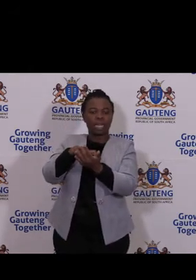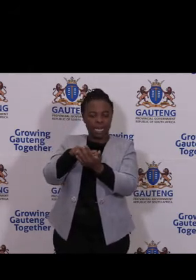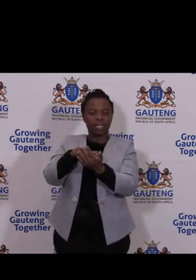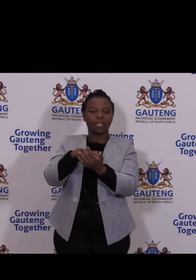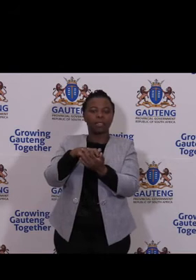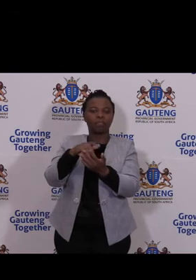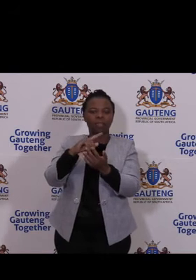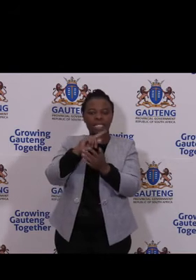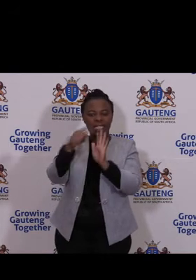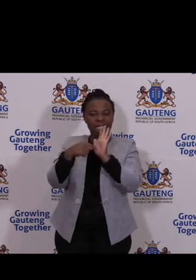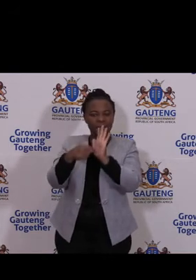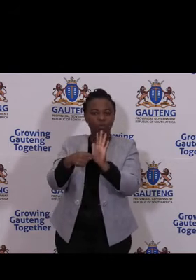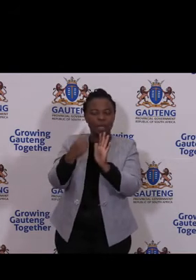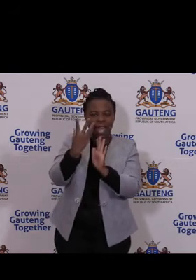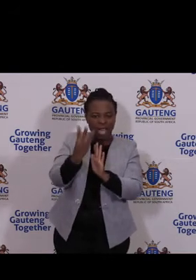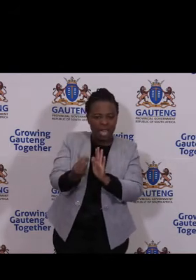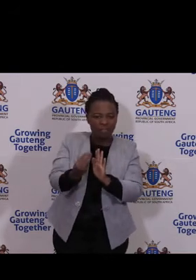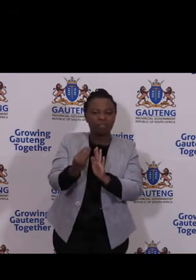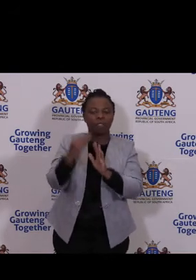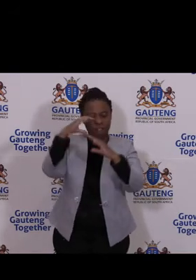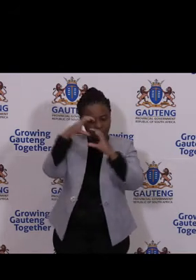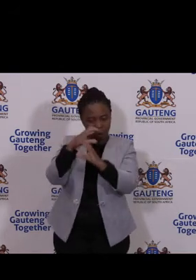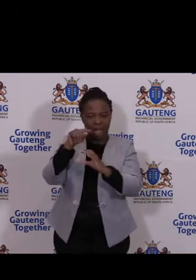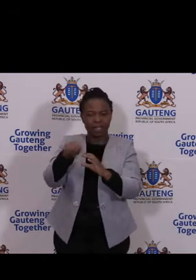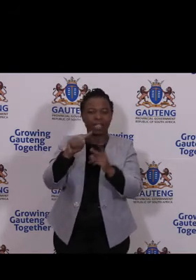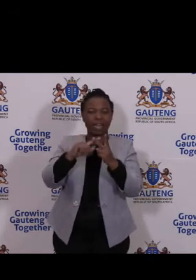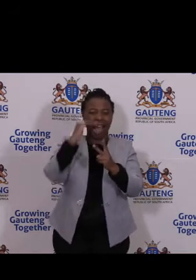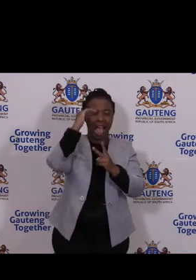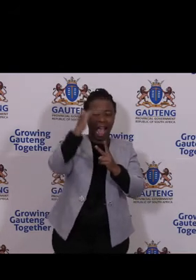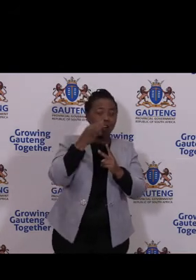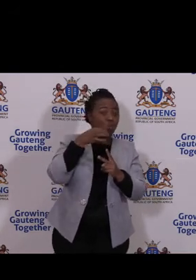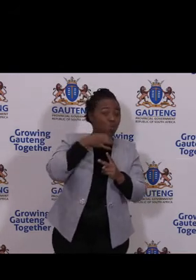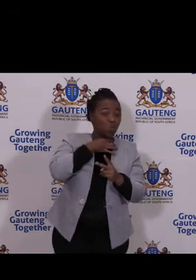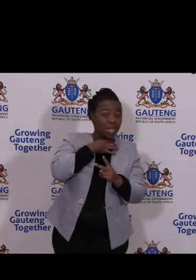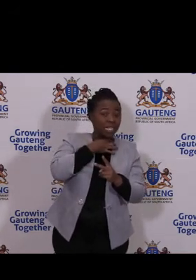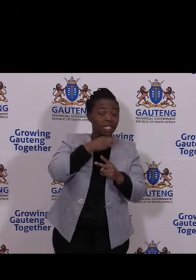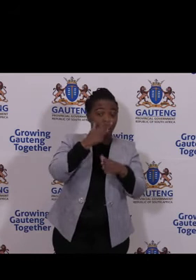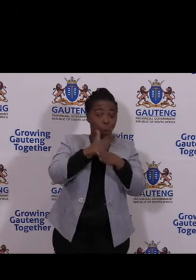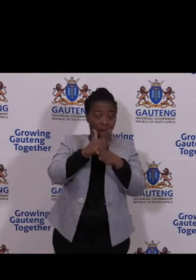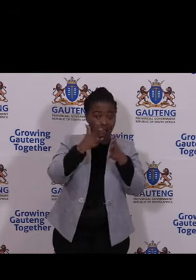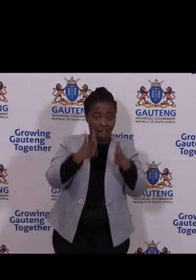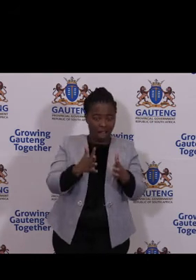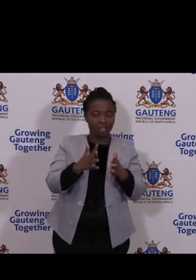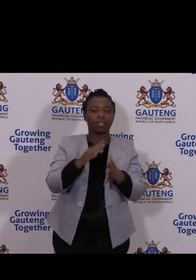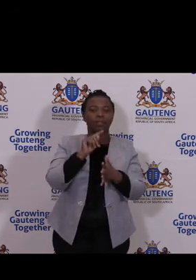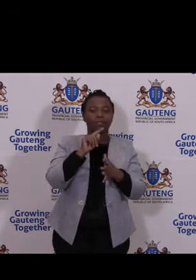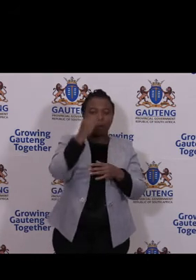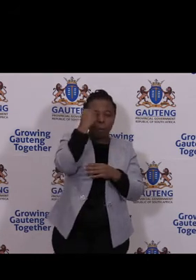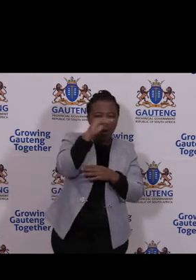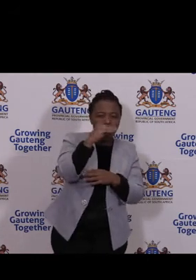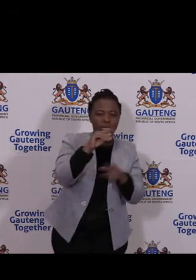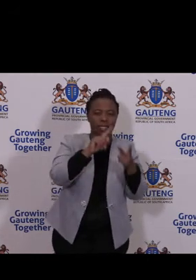hospitalization, and our high-risk workers, particularly the healthcare workers, and also including police and also